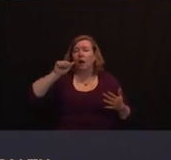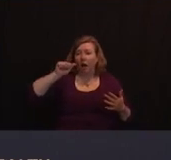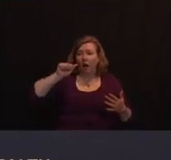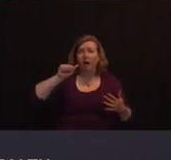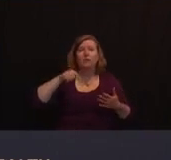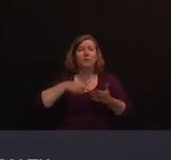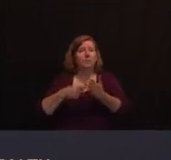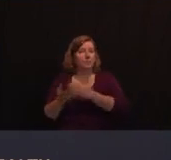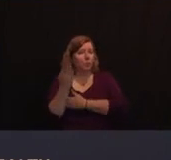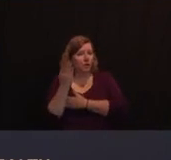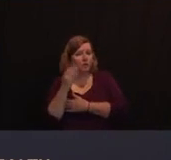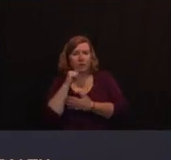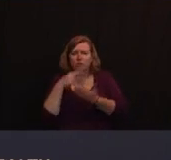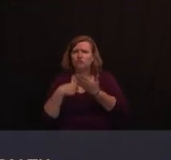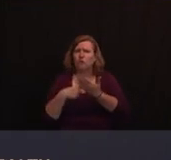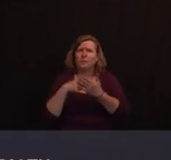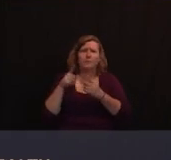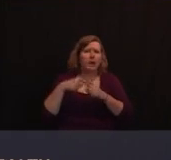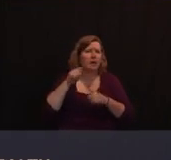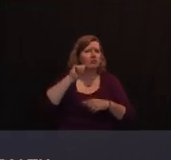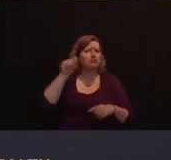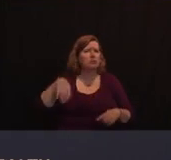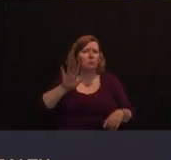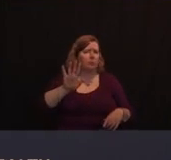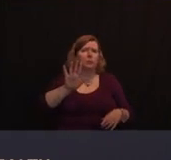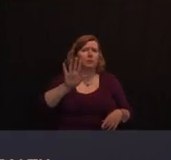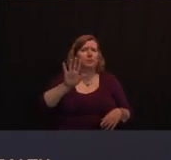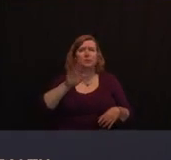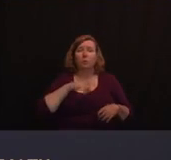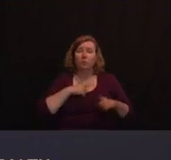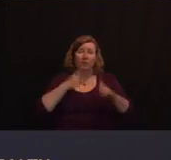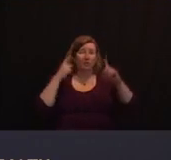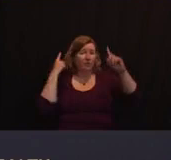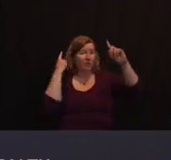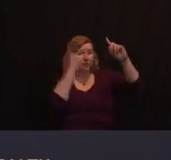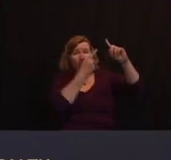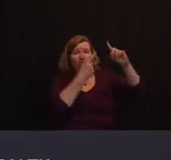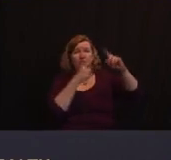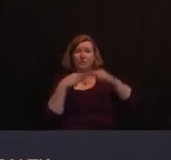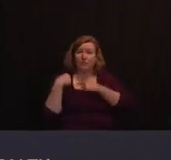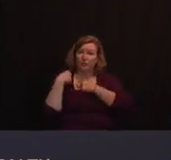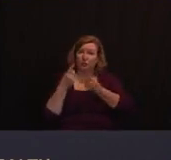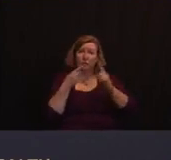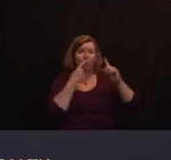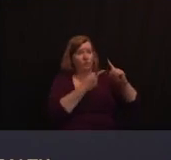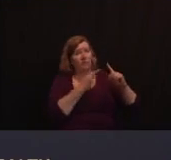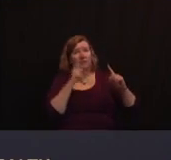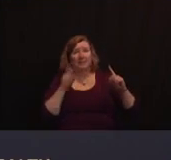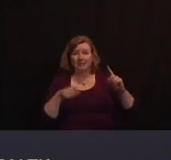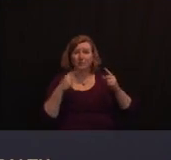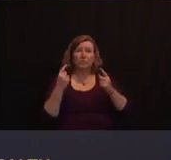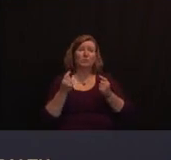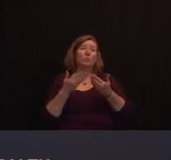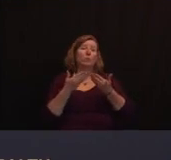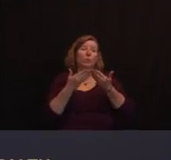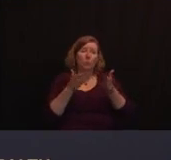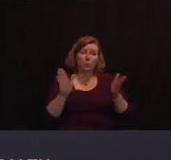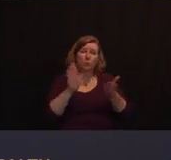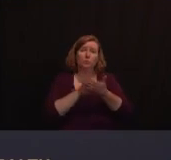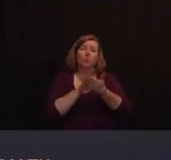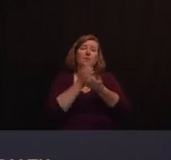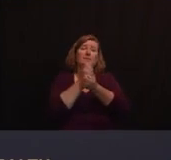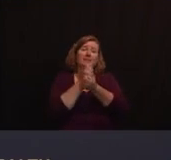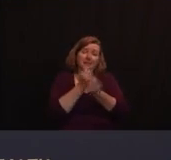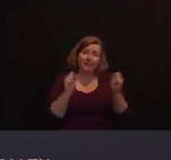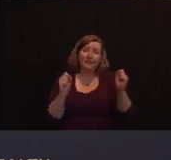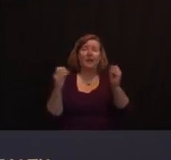Trenton. Obviously, our mantra from day one has been we need to do it safely and responsibly, but we